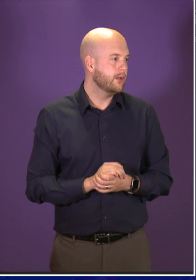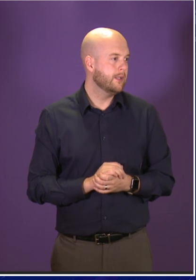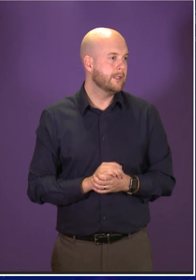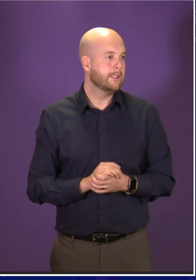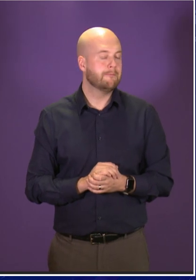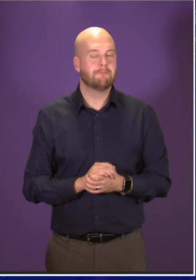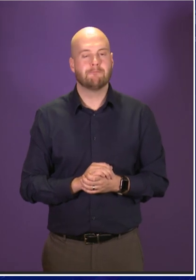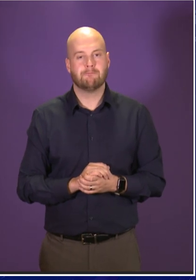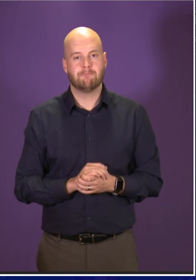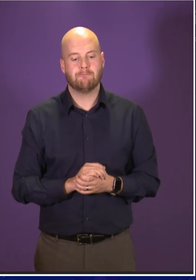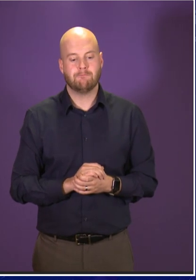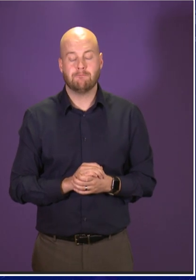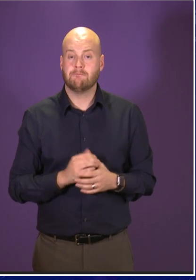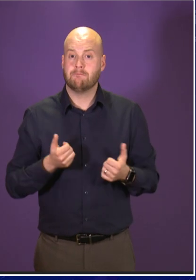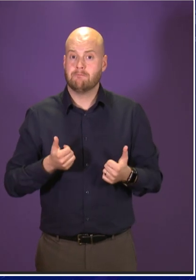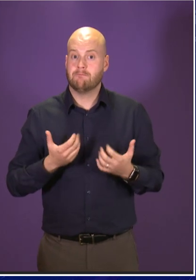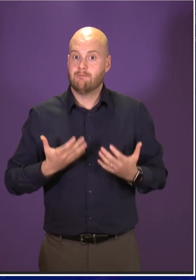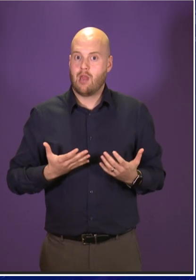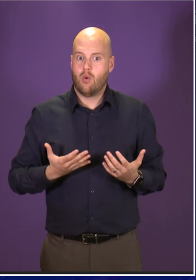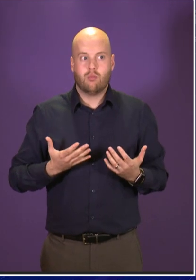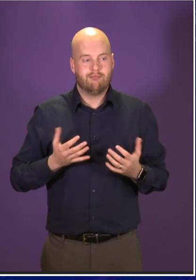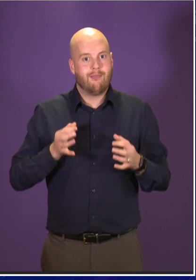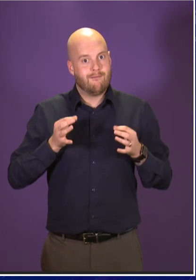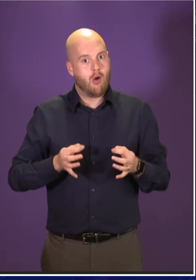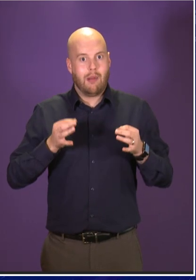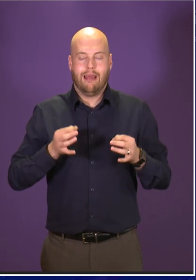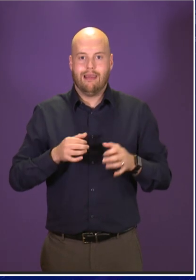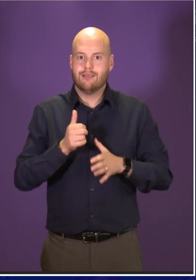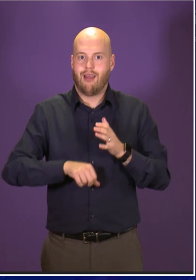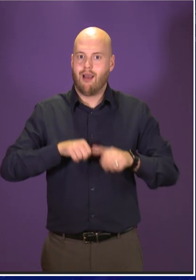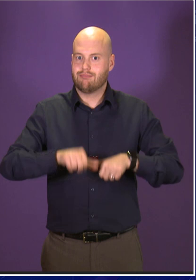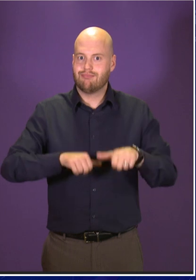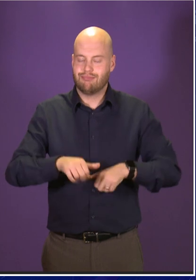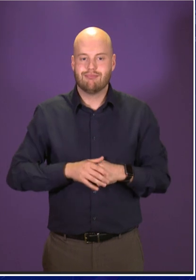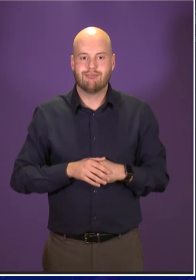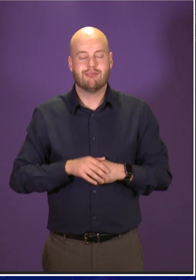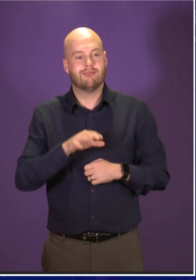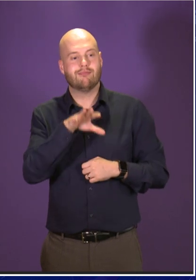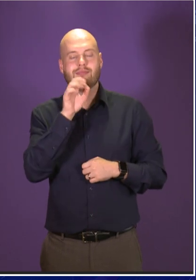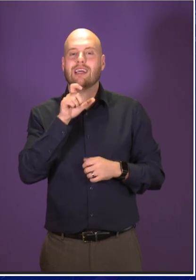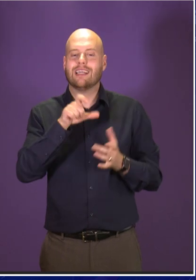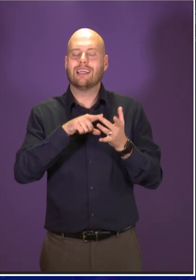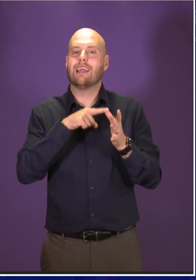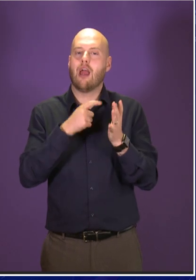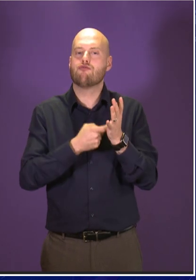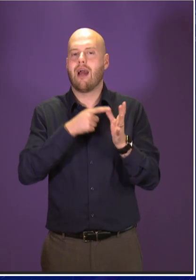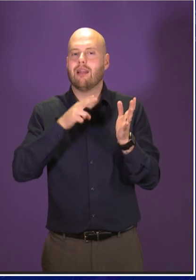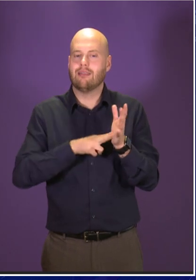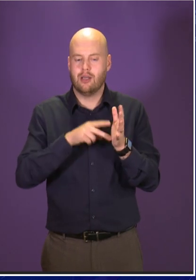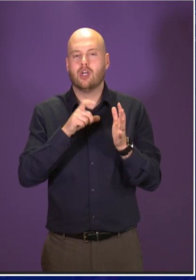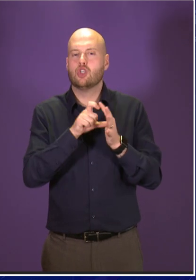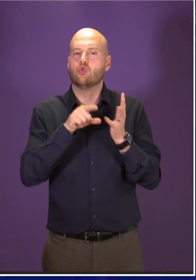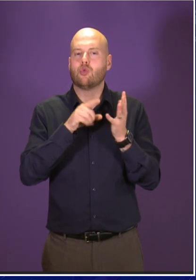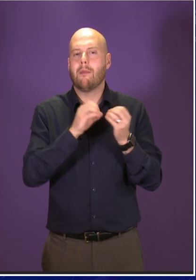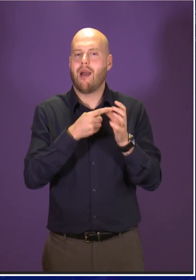Now, I would like to formally begin proceedings and to invite as our first speaker Sir Kieran Devan, Chief Executive of the